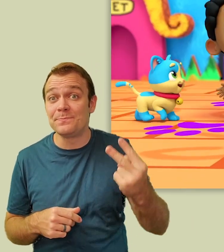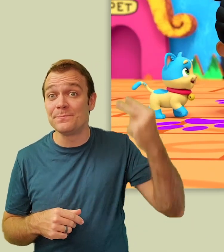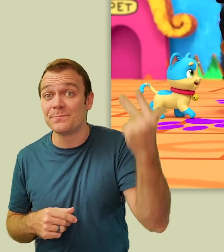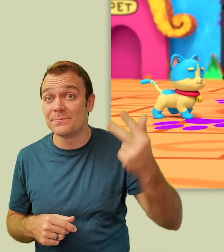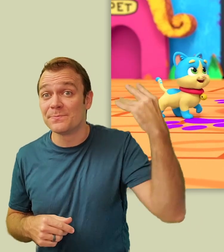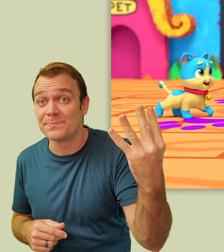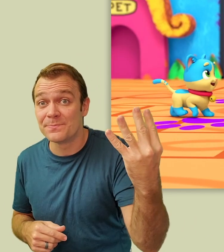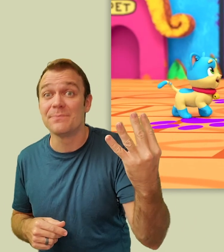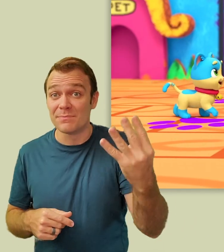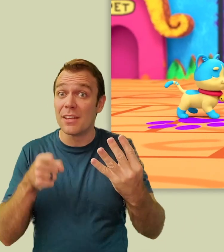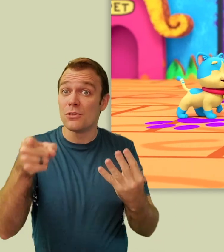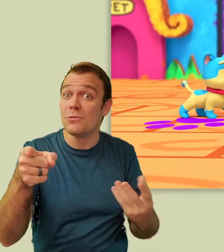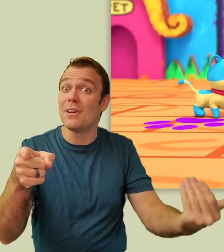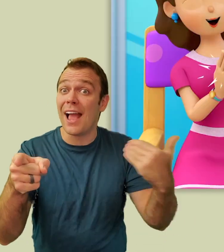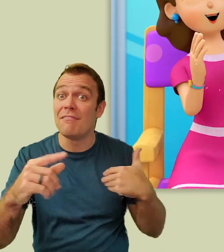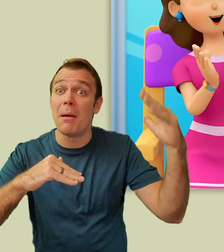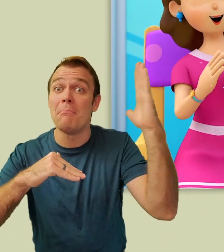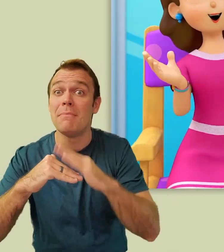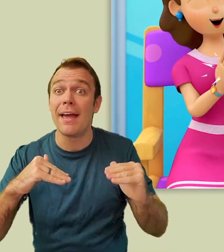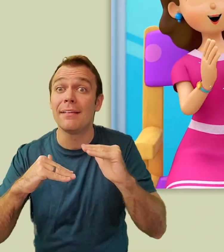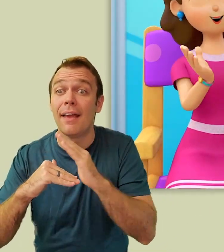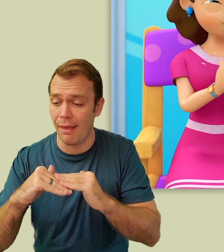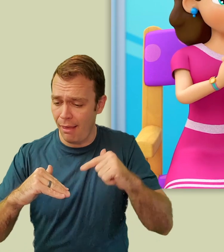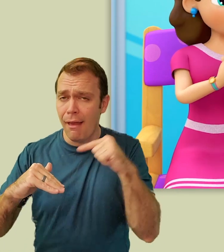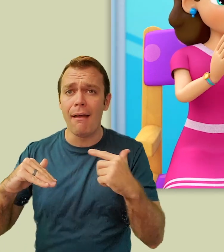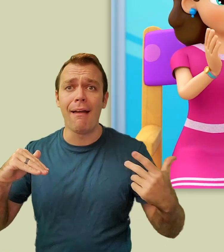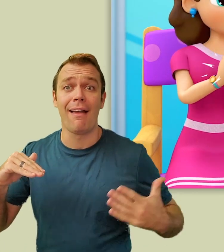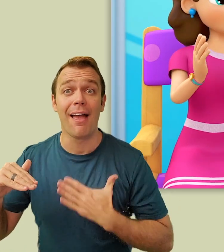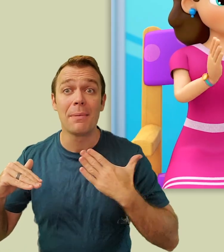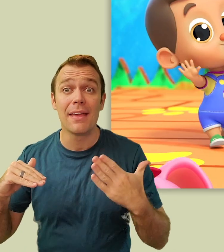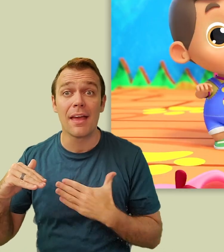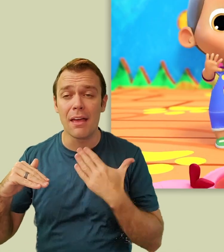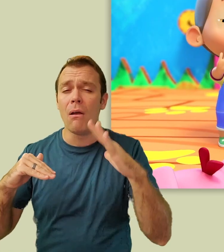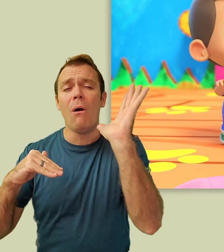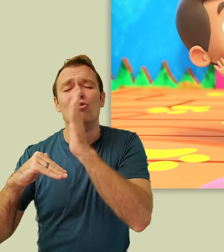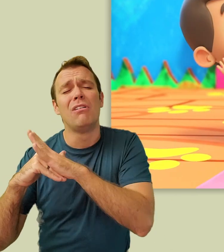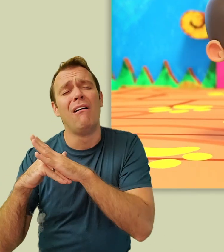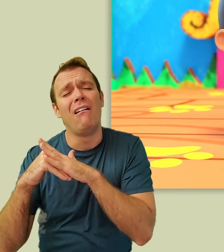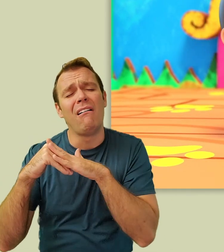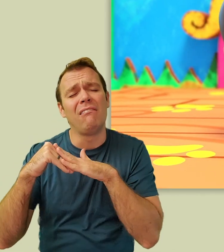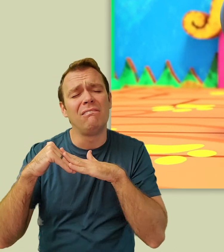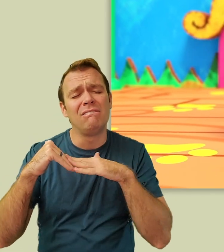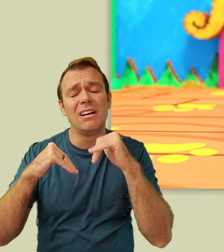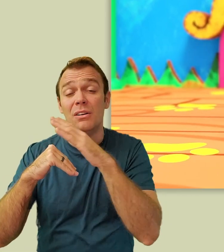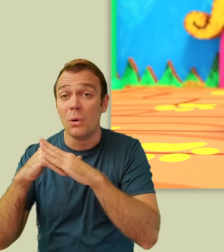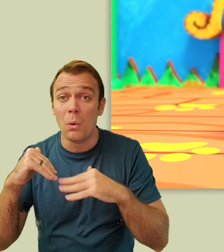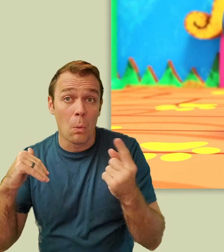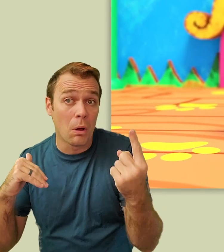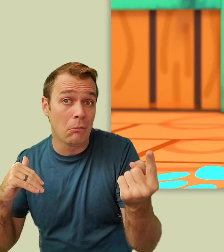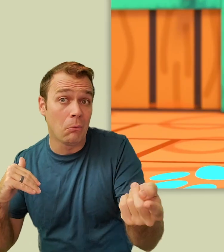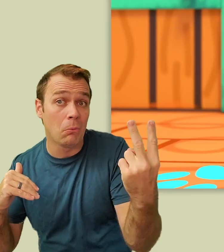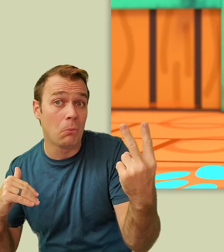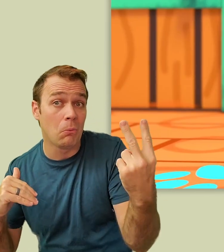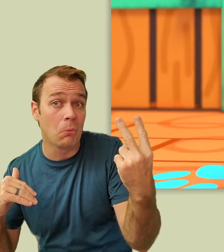1, 2, 3, 4. Do you have a pet? A happy little pet? A furry little pet